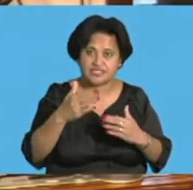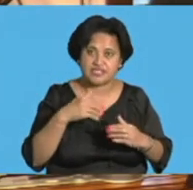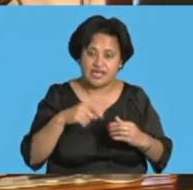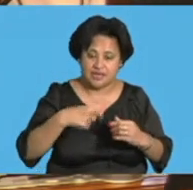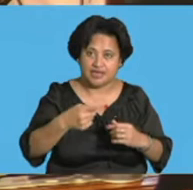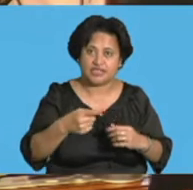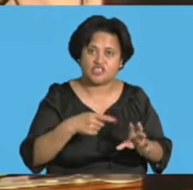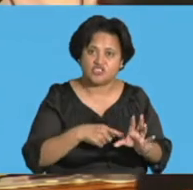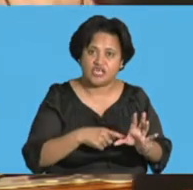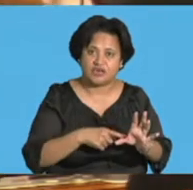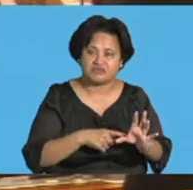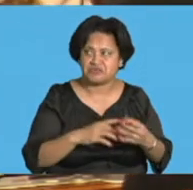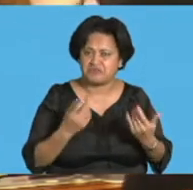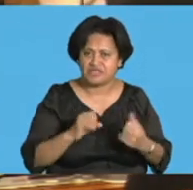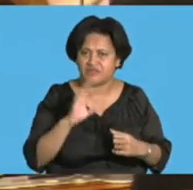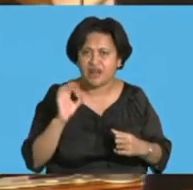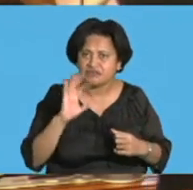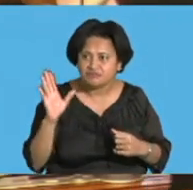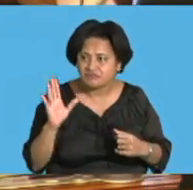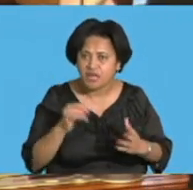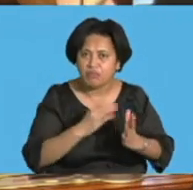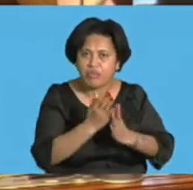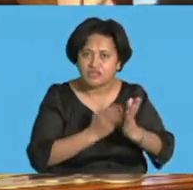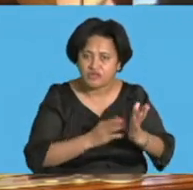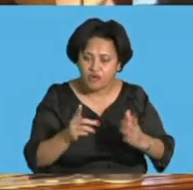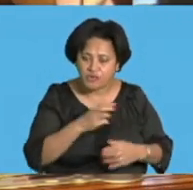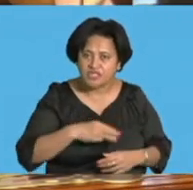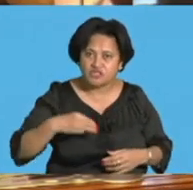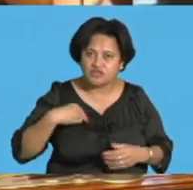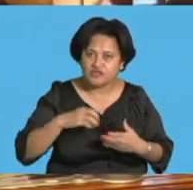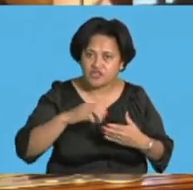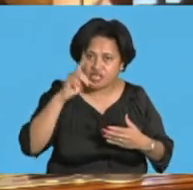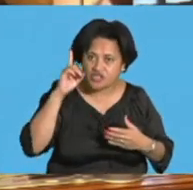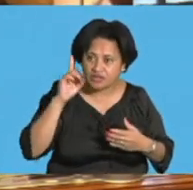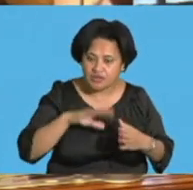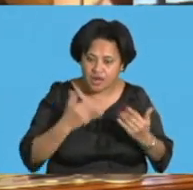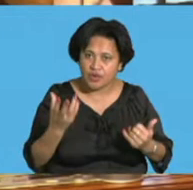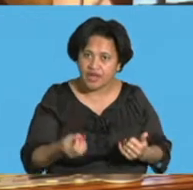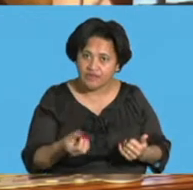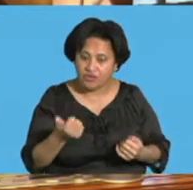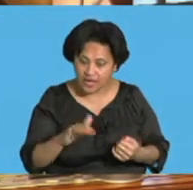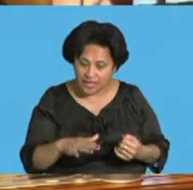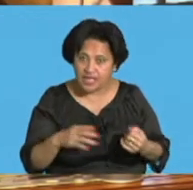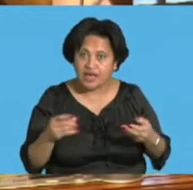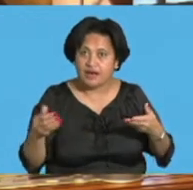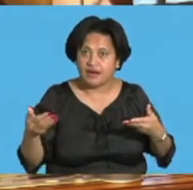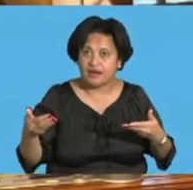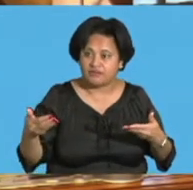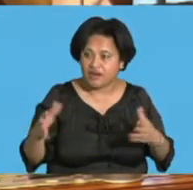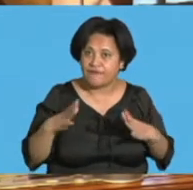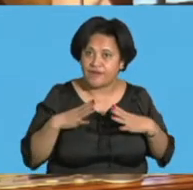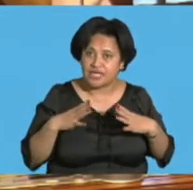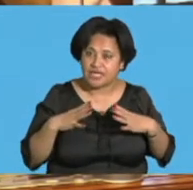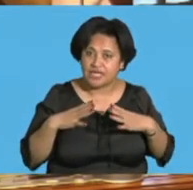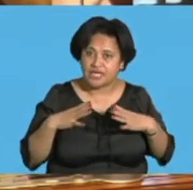is indeed consistent. In 2014, Mr. Speaker, sir, we saw the introduction of free education and associated initiatives. This led